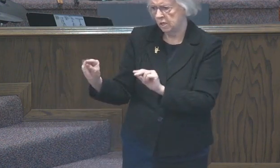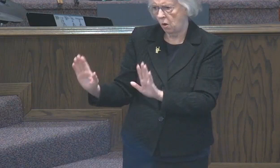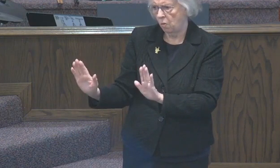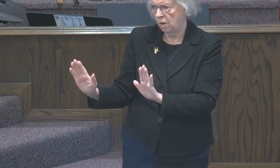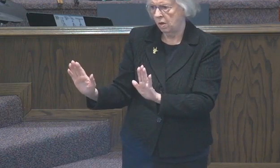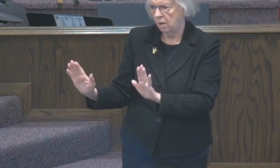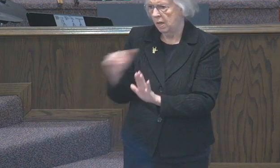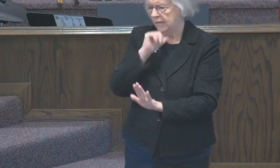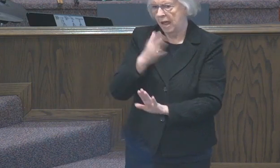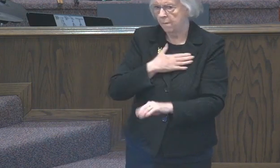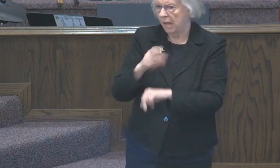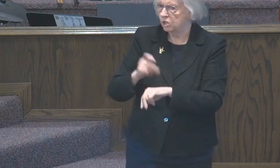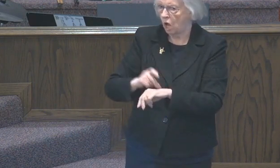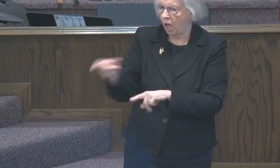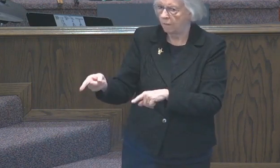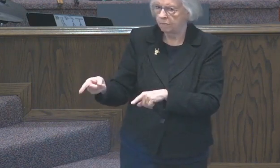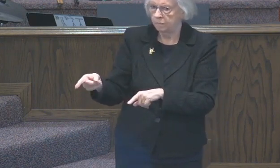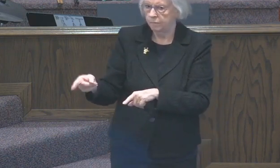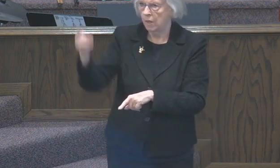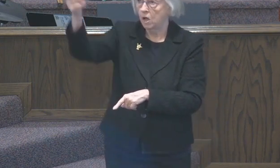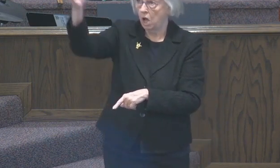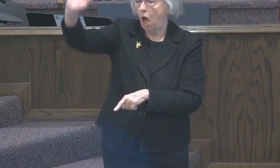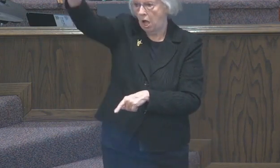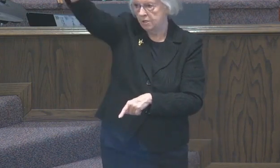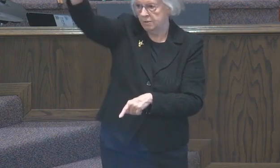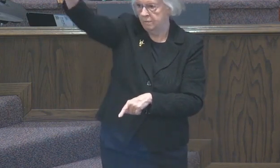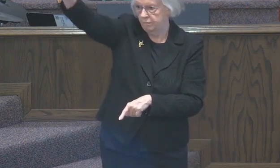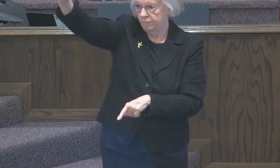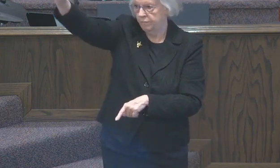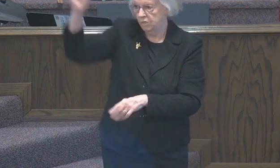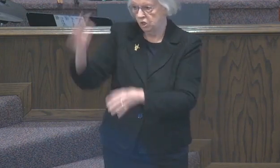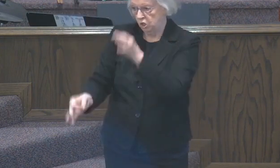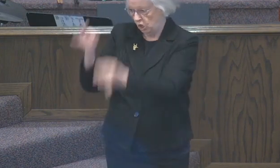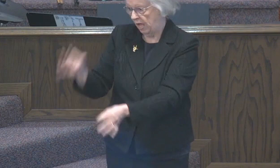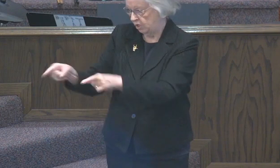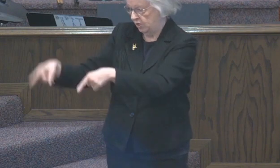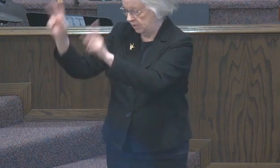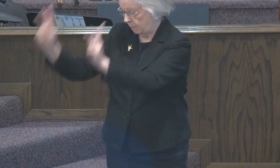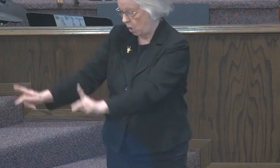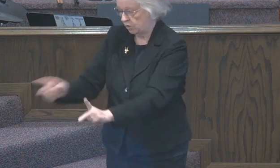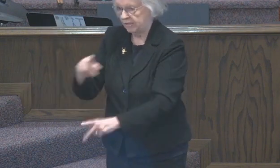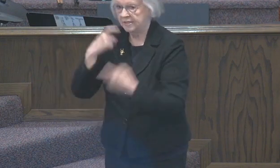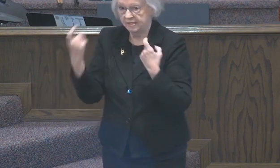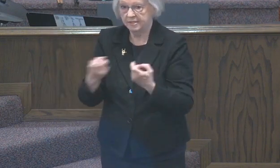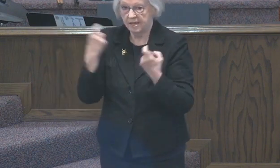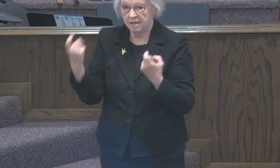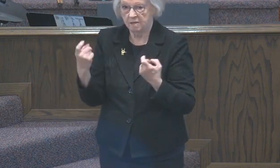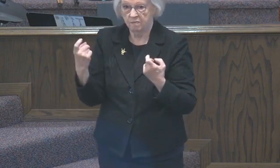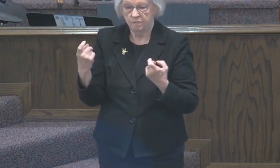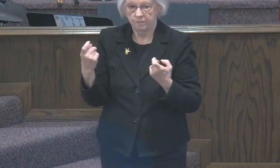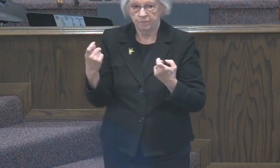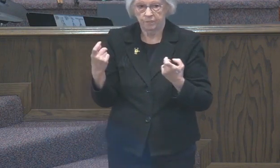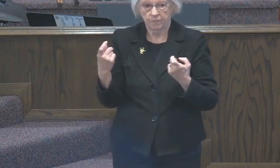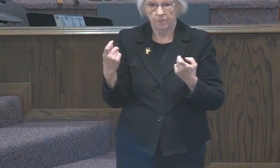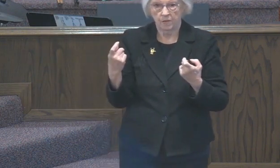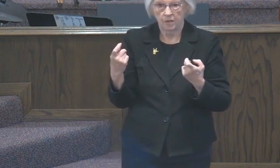it. Because I offer you today in verses 7 through 11, what we commonly pull out as a standalone